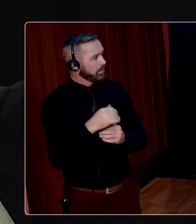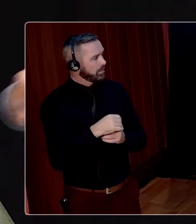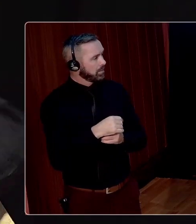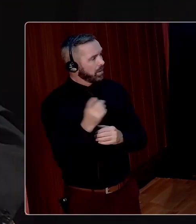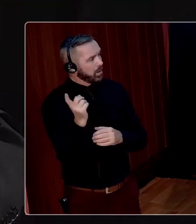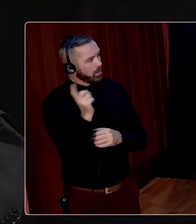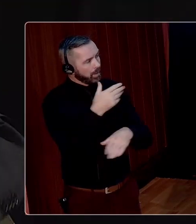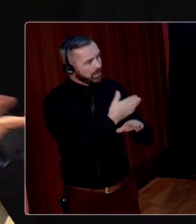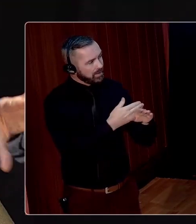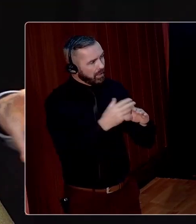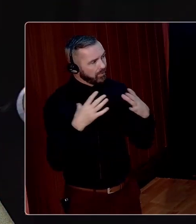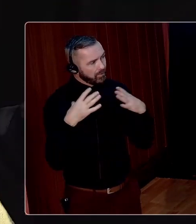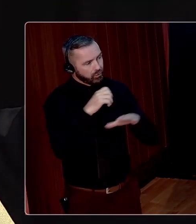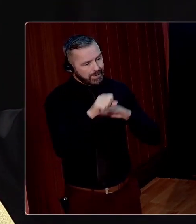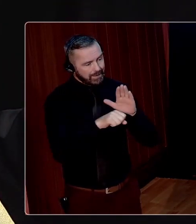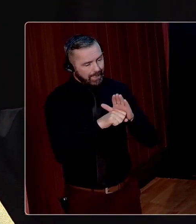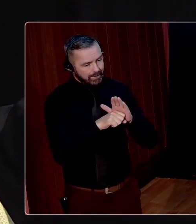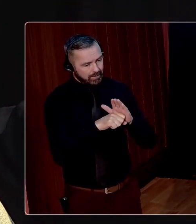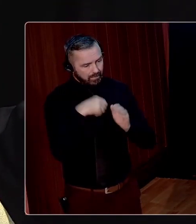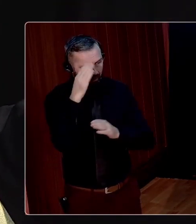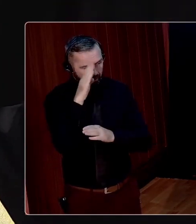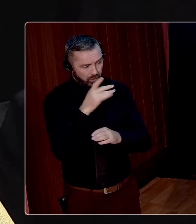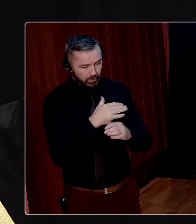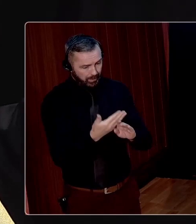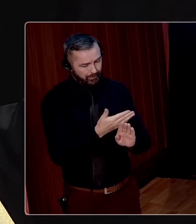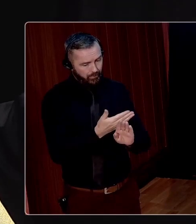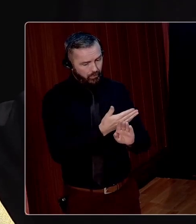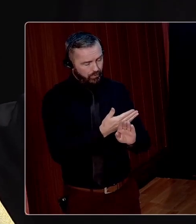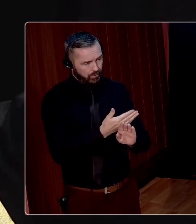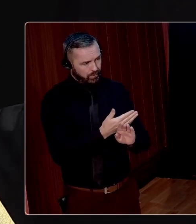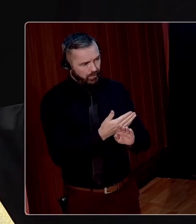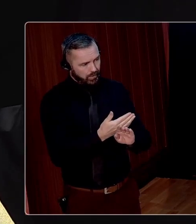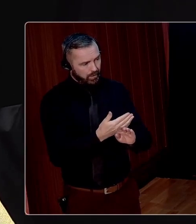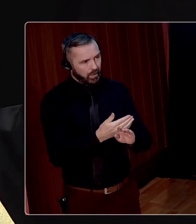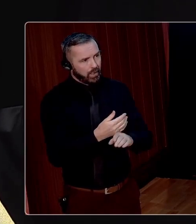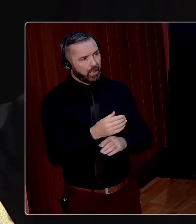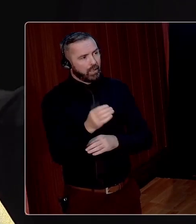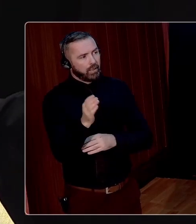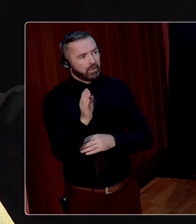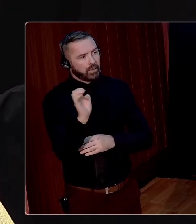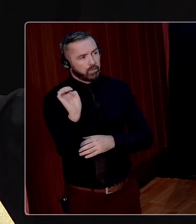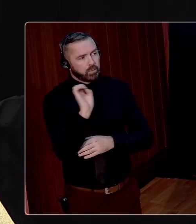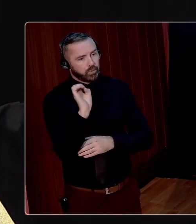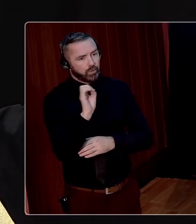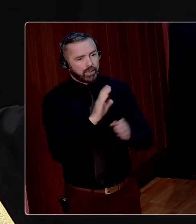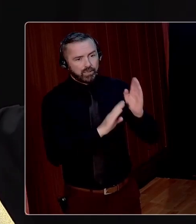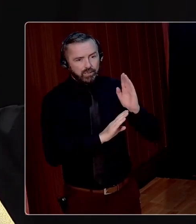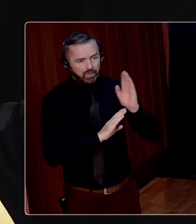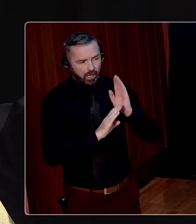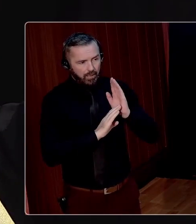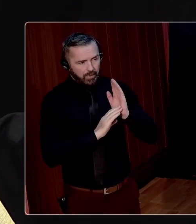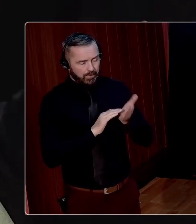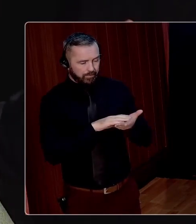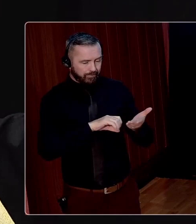to the start of the Free State, and at that time, just before that, the British Army